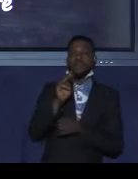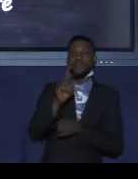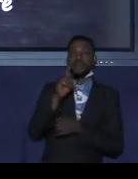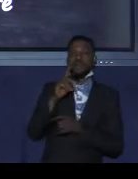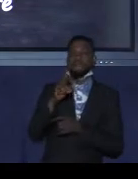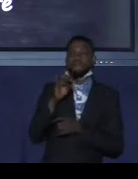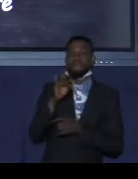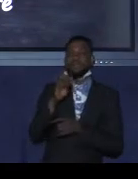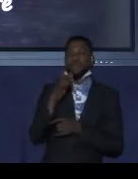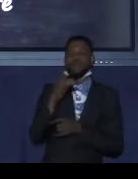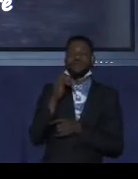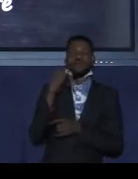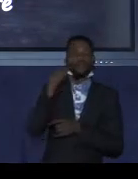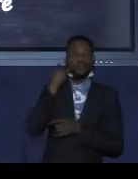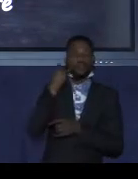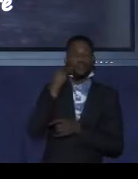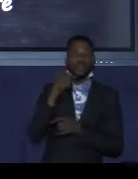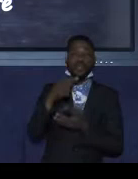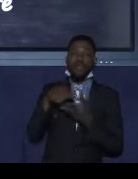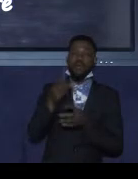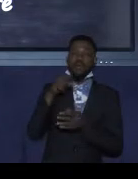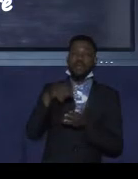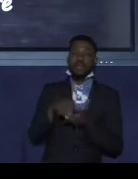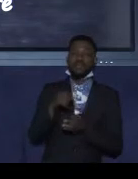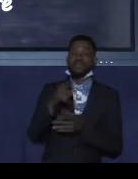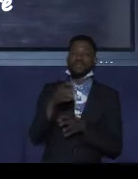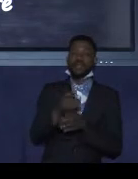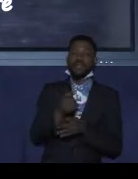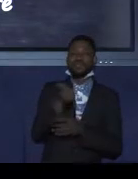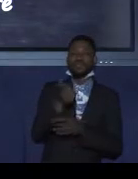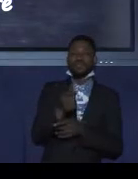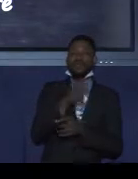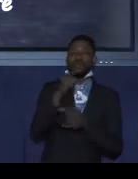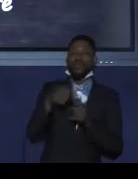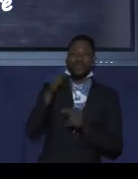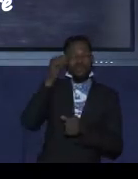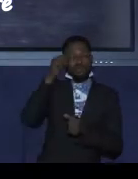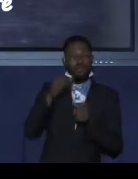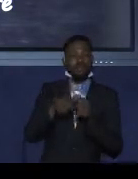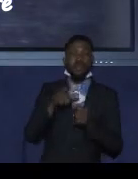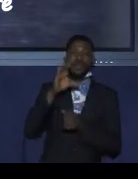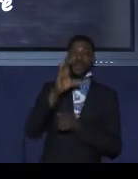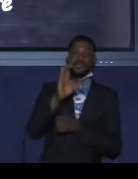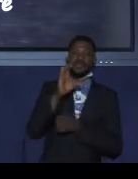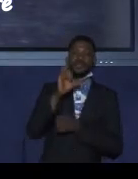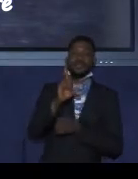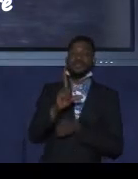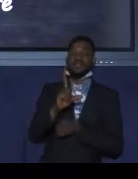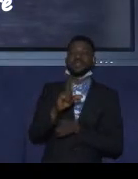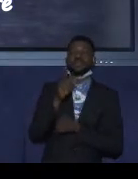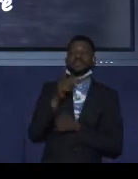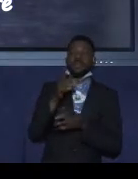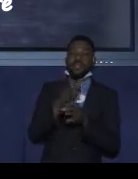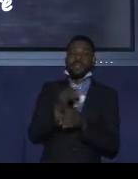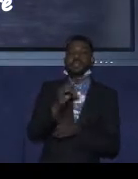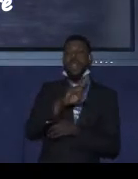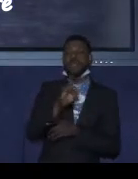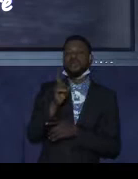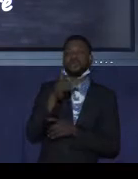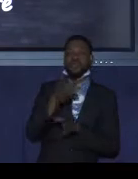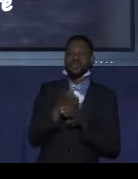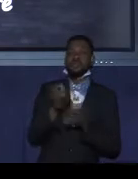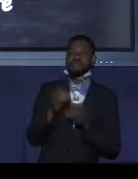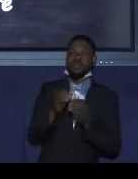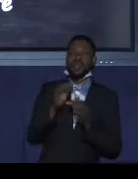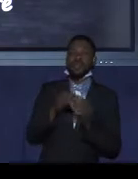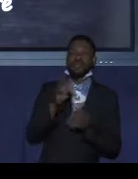pack of chivita among 1,000 children, you get drops. When you remember the centi, that is 1 pack among 100 children, only the children in your school, you